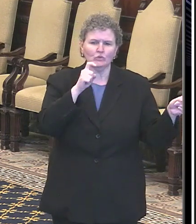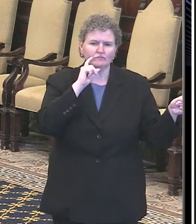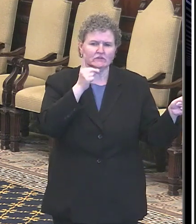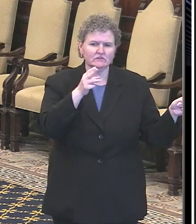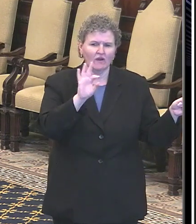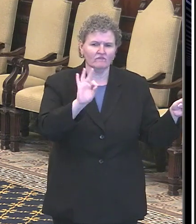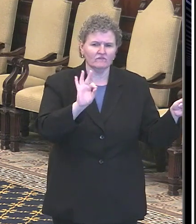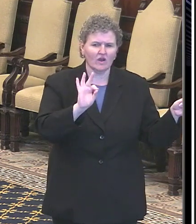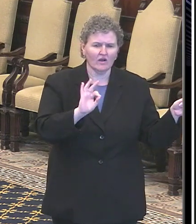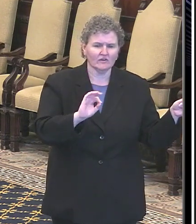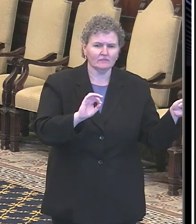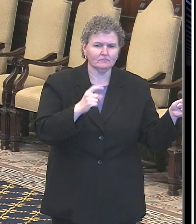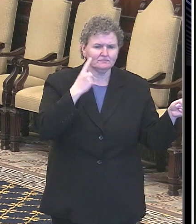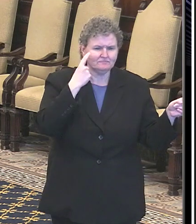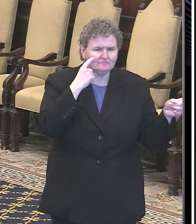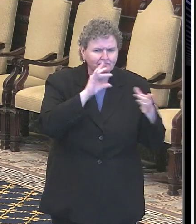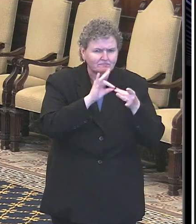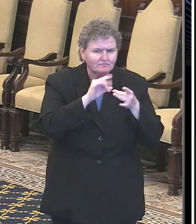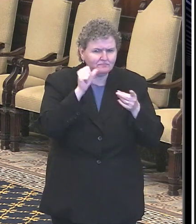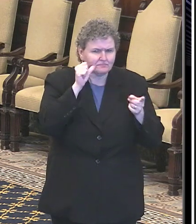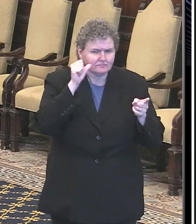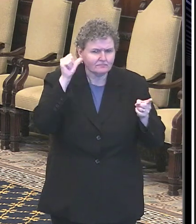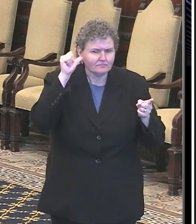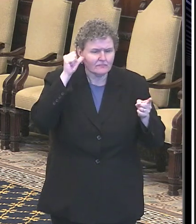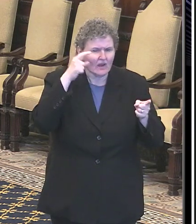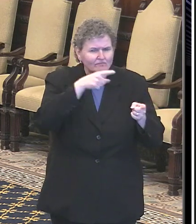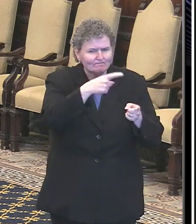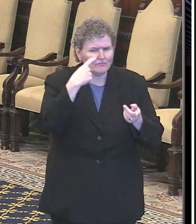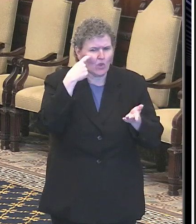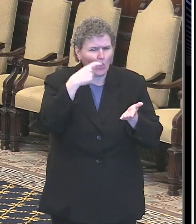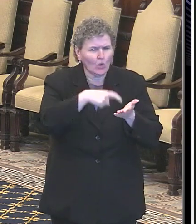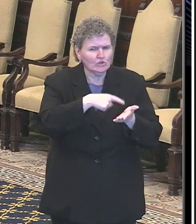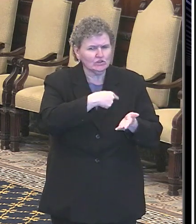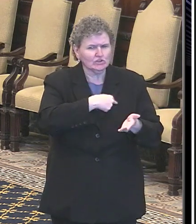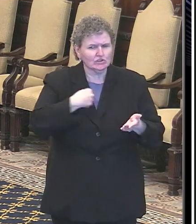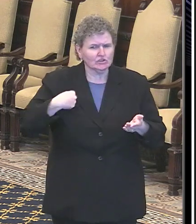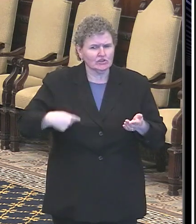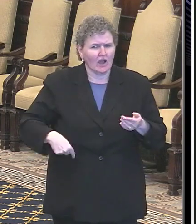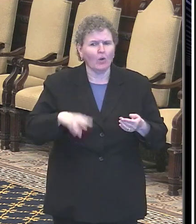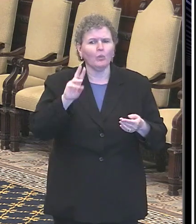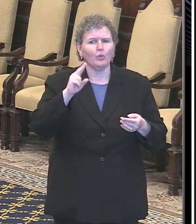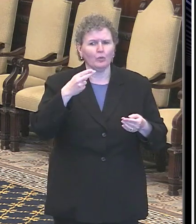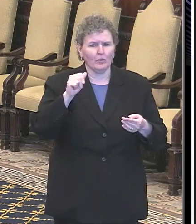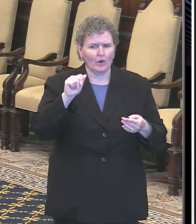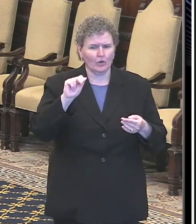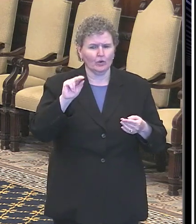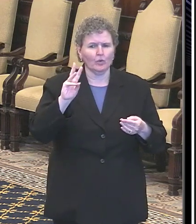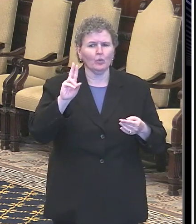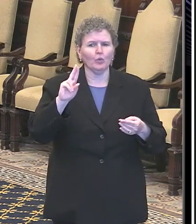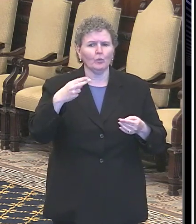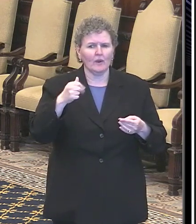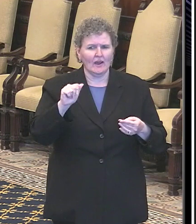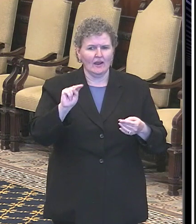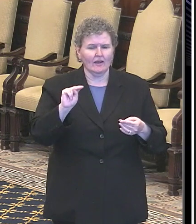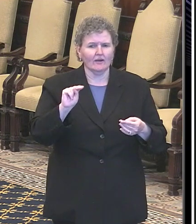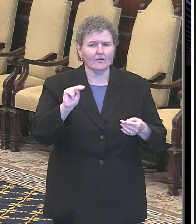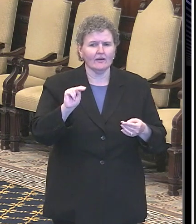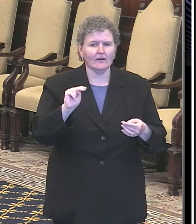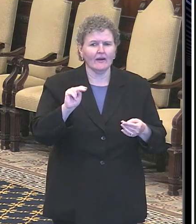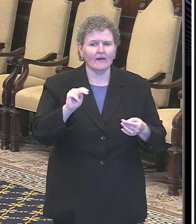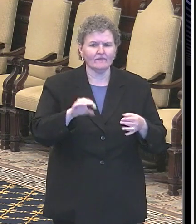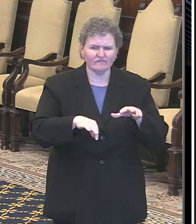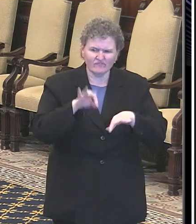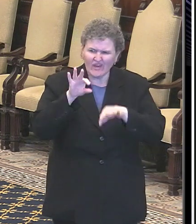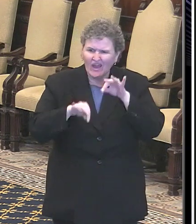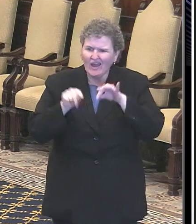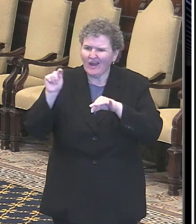either Reuters or Bloomberg, that talked about in China, Wuhan, they actually are finding remnants